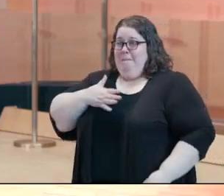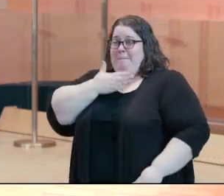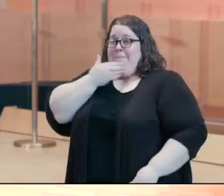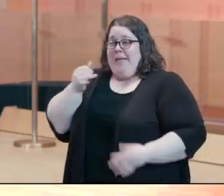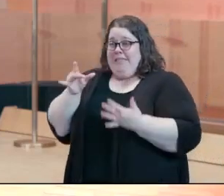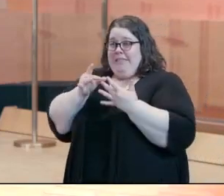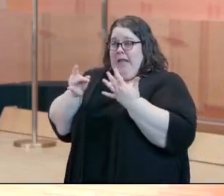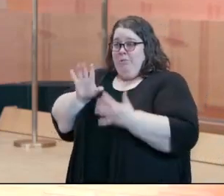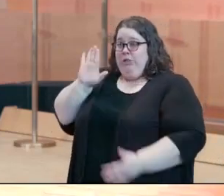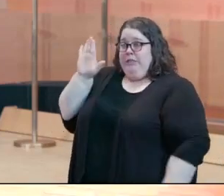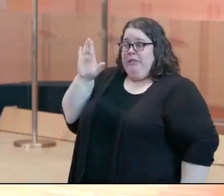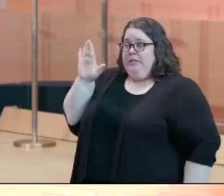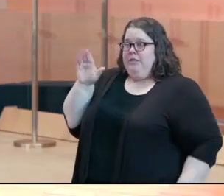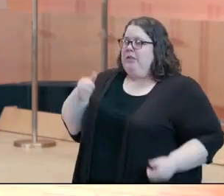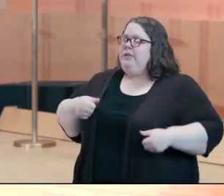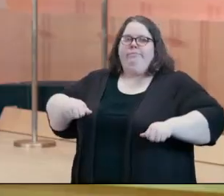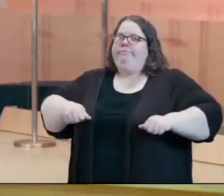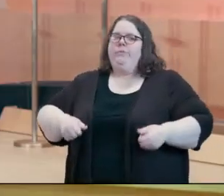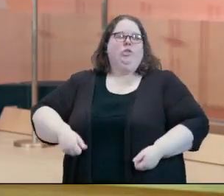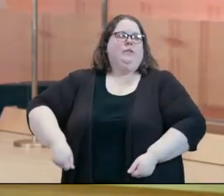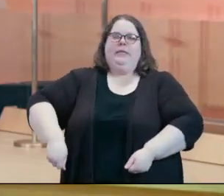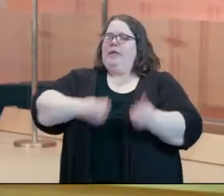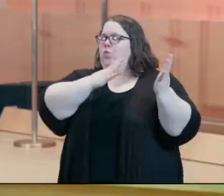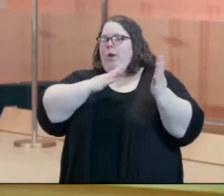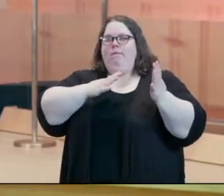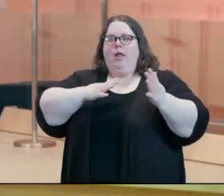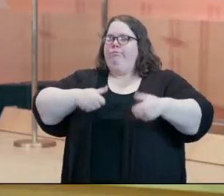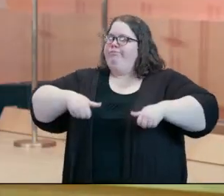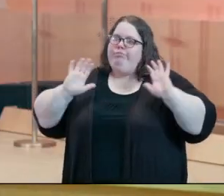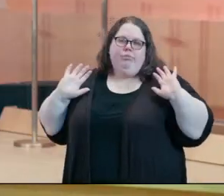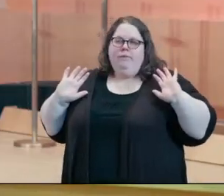to just get rid of it, right?